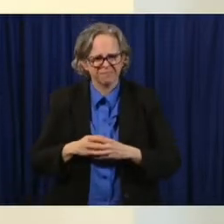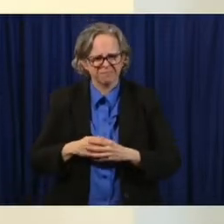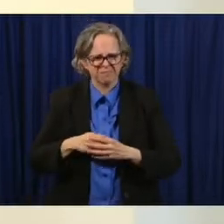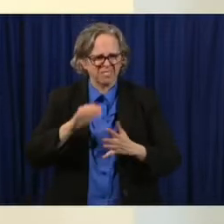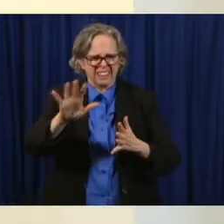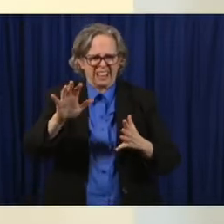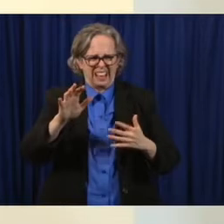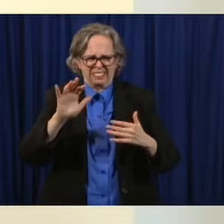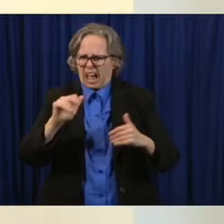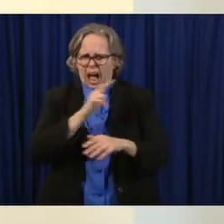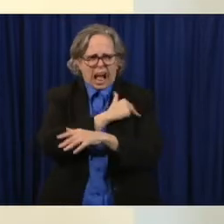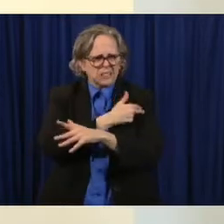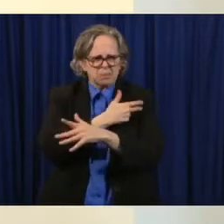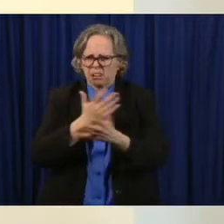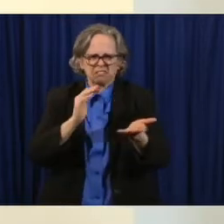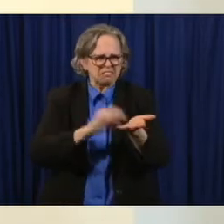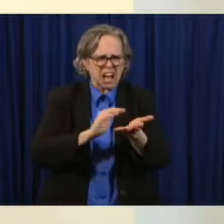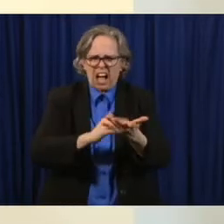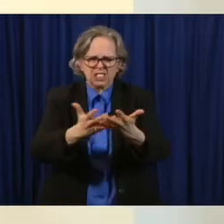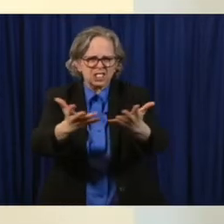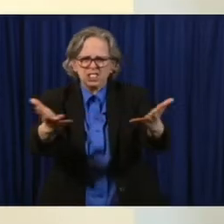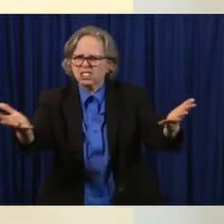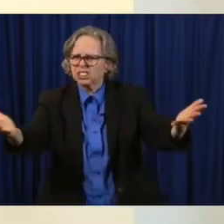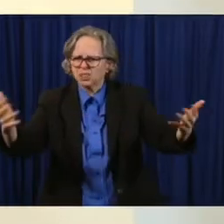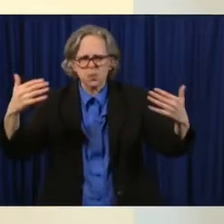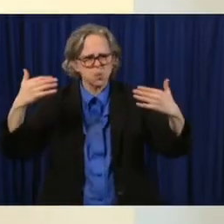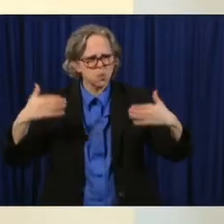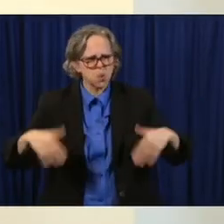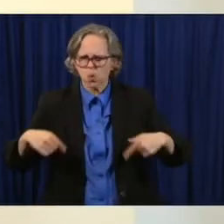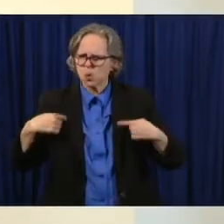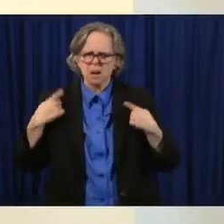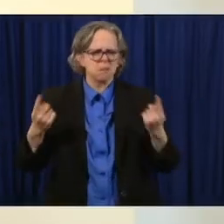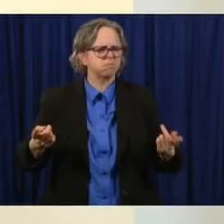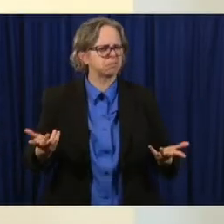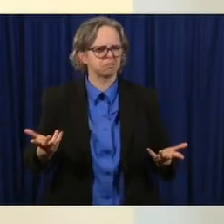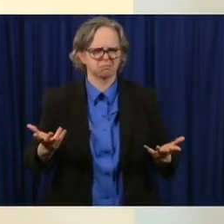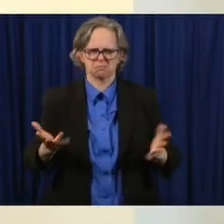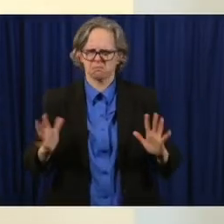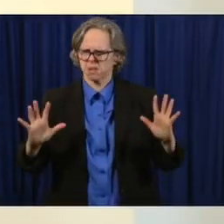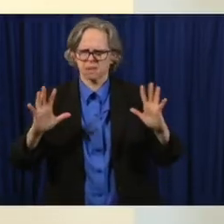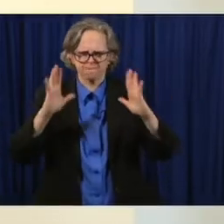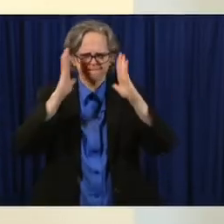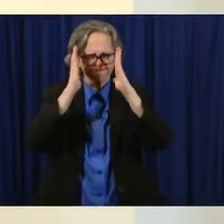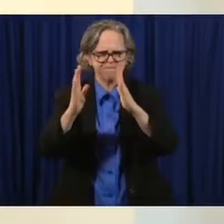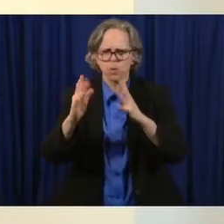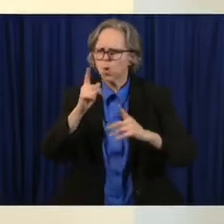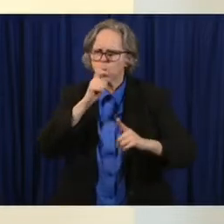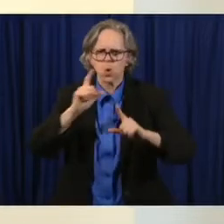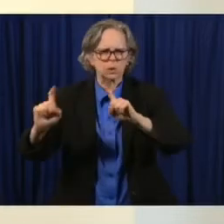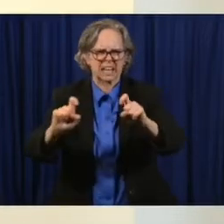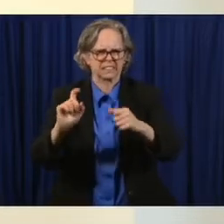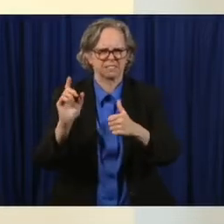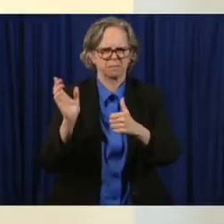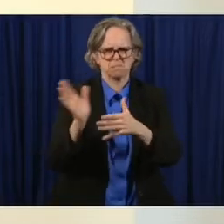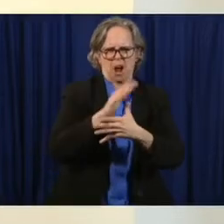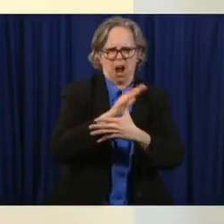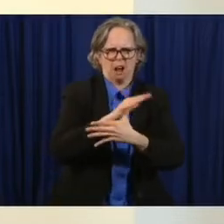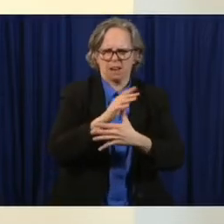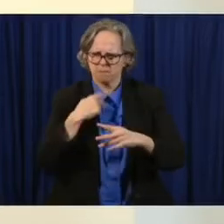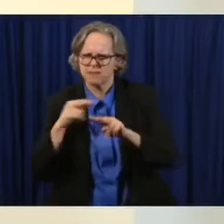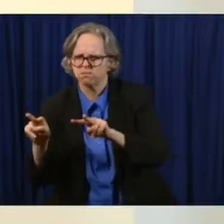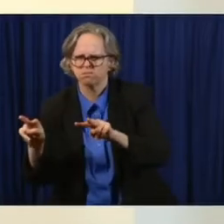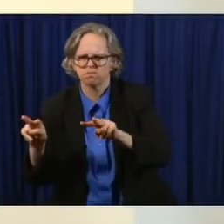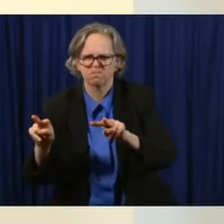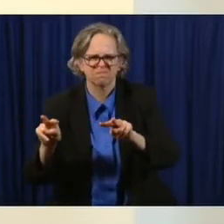in the state, we've always been prioritizing who we test, but it's very important, and I'm insisting on this, that